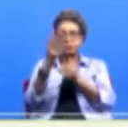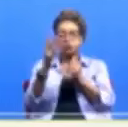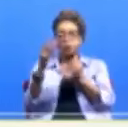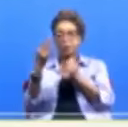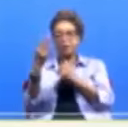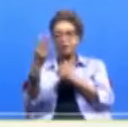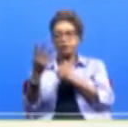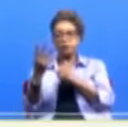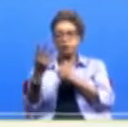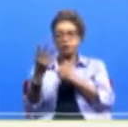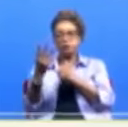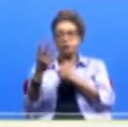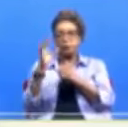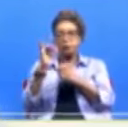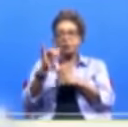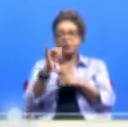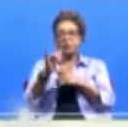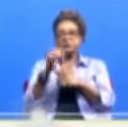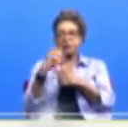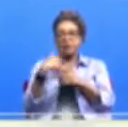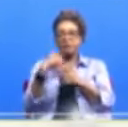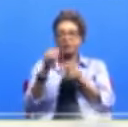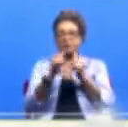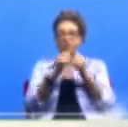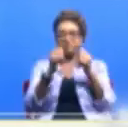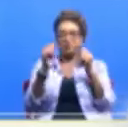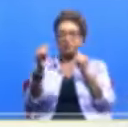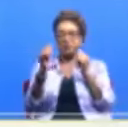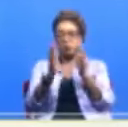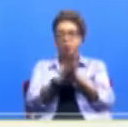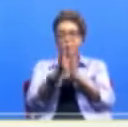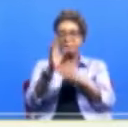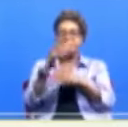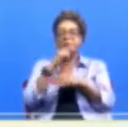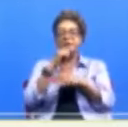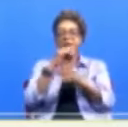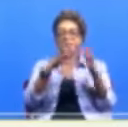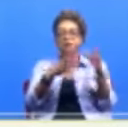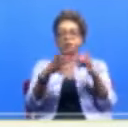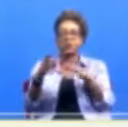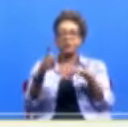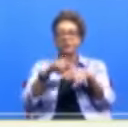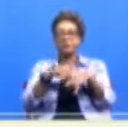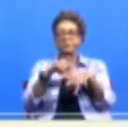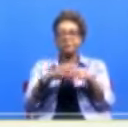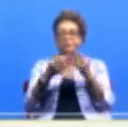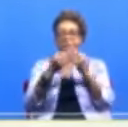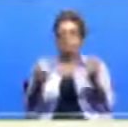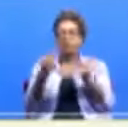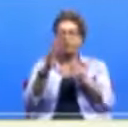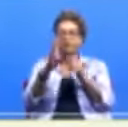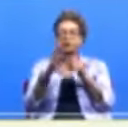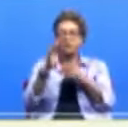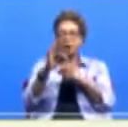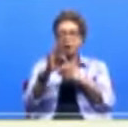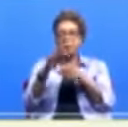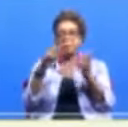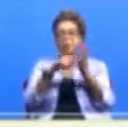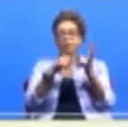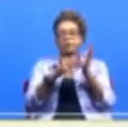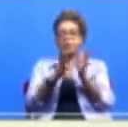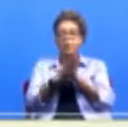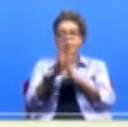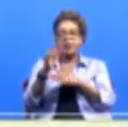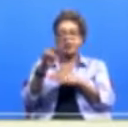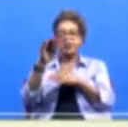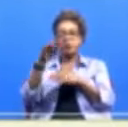24, Ronald Wekesa, playing off handicap 16, claimed the men's category title after recording 43 points, while Jane Ndirangu, playing off